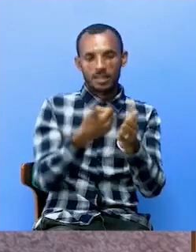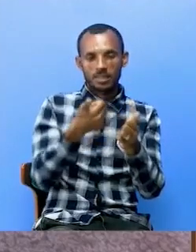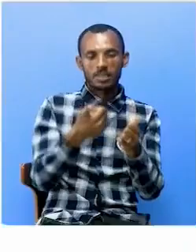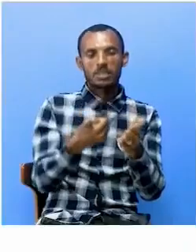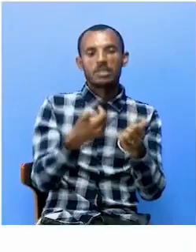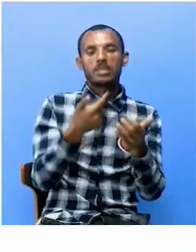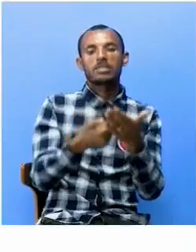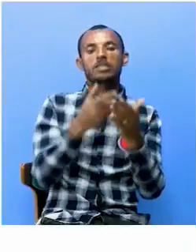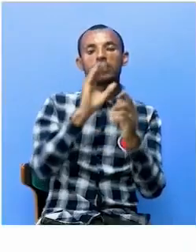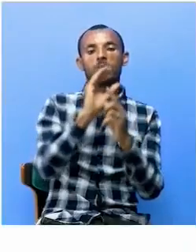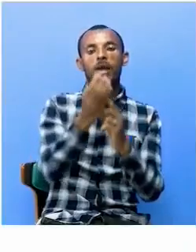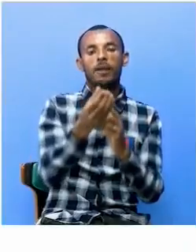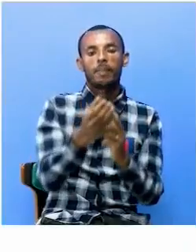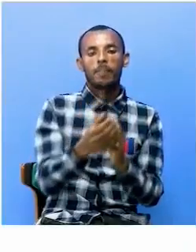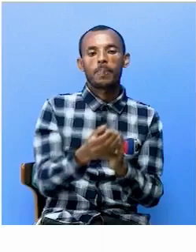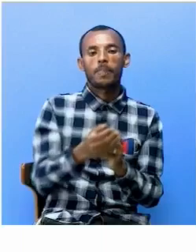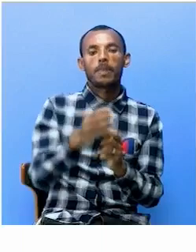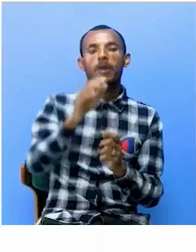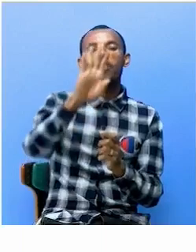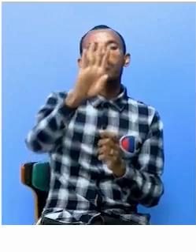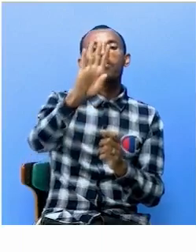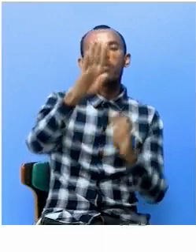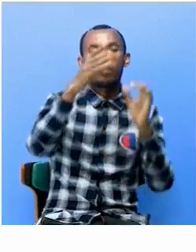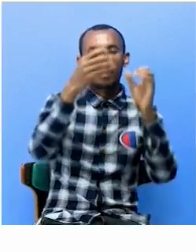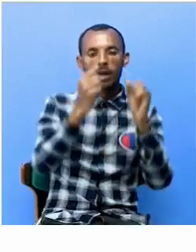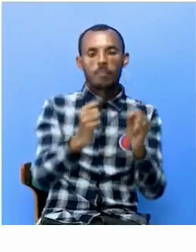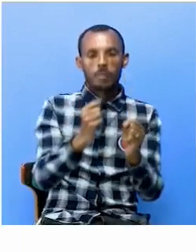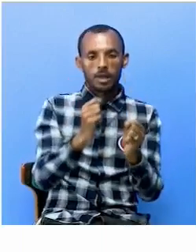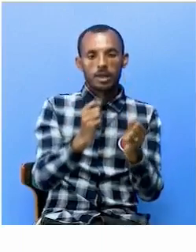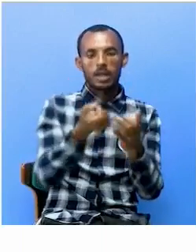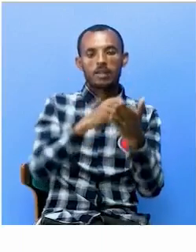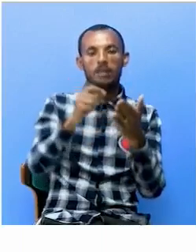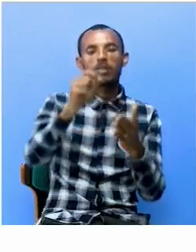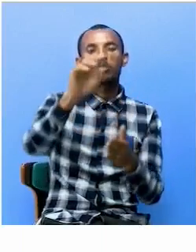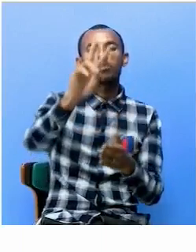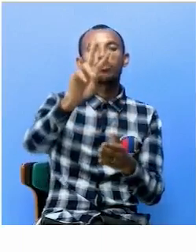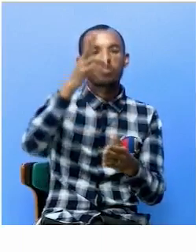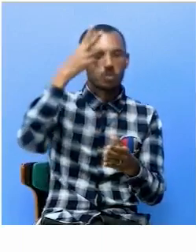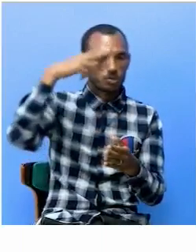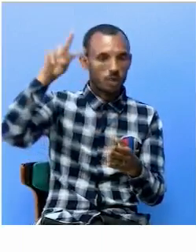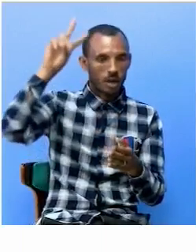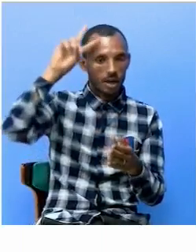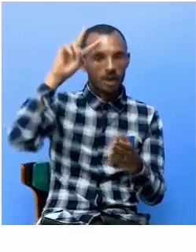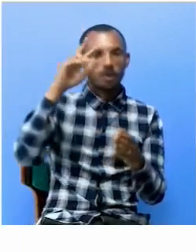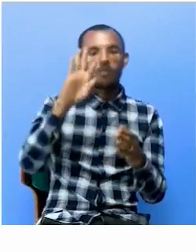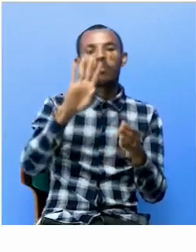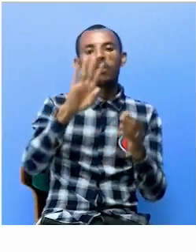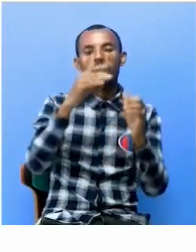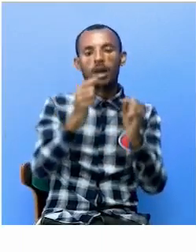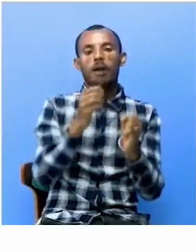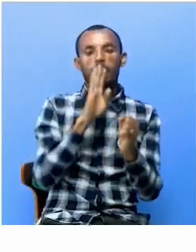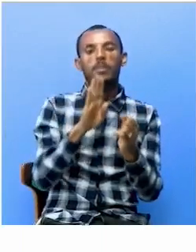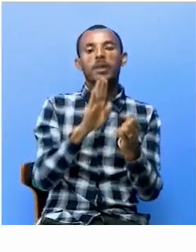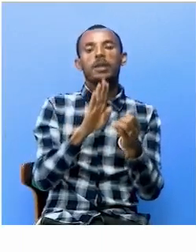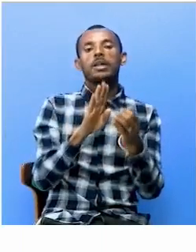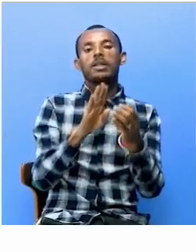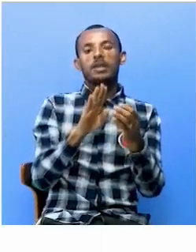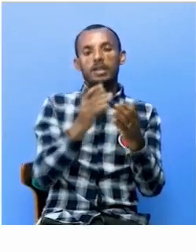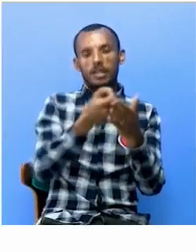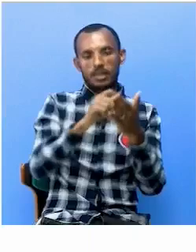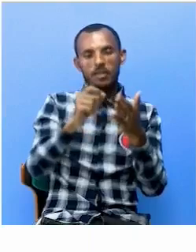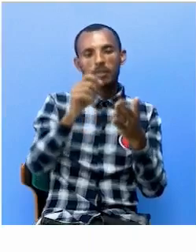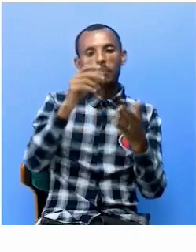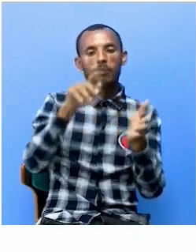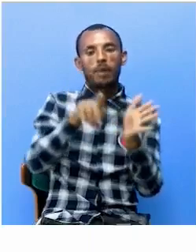this manner. Okay, 4 can be written as 2 square, or 4 can be written as minus 2